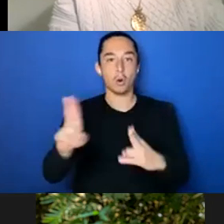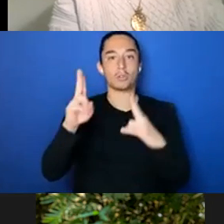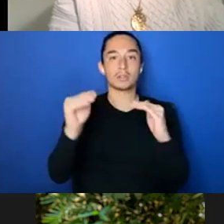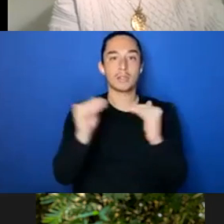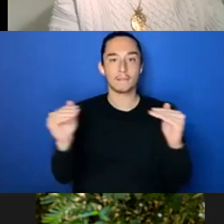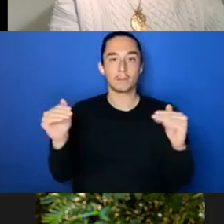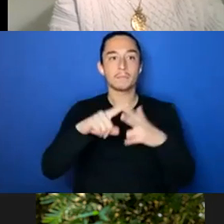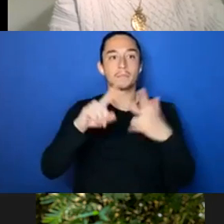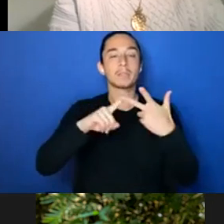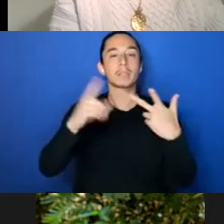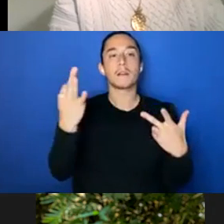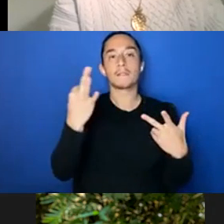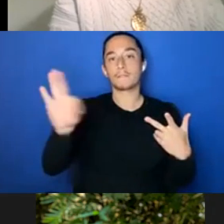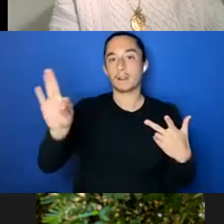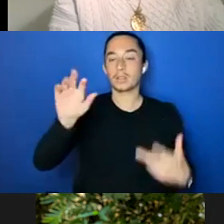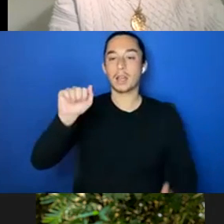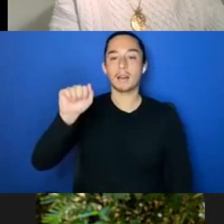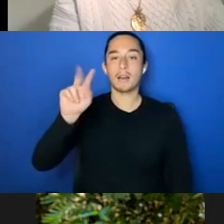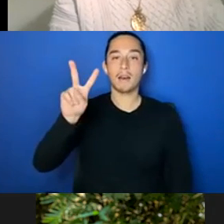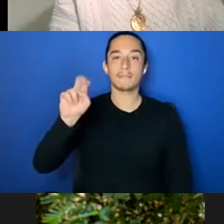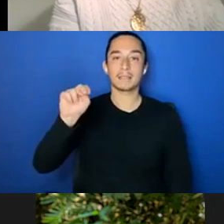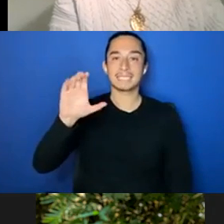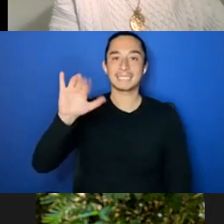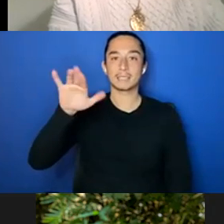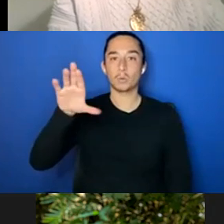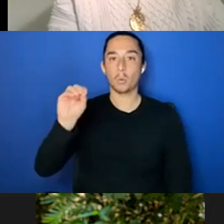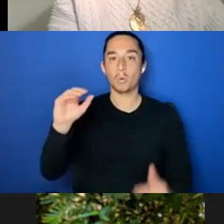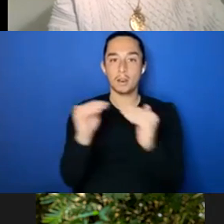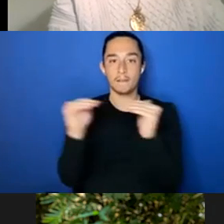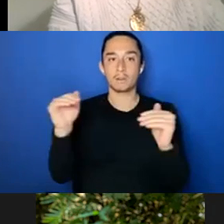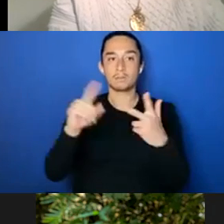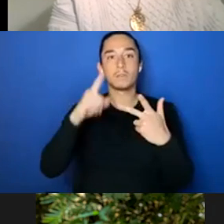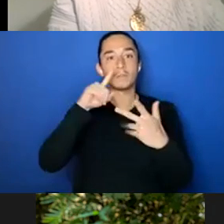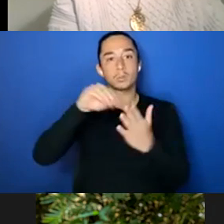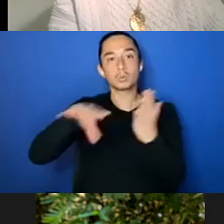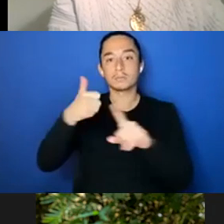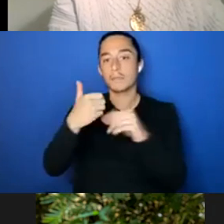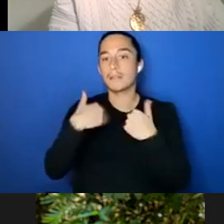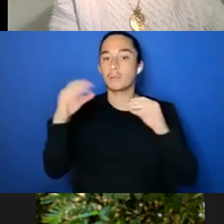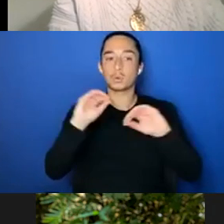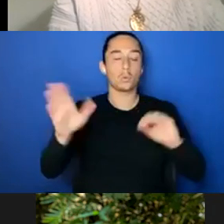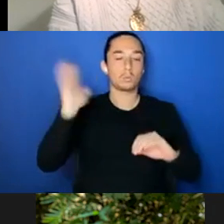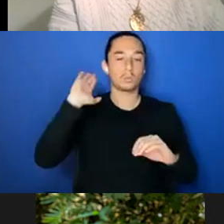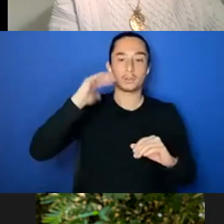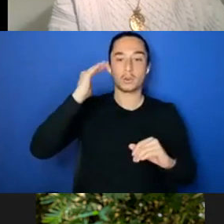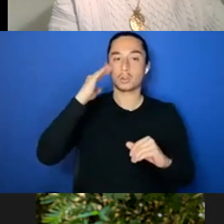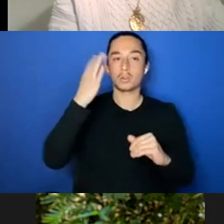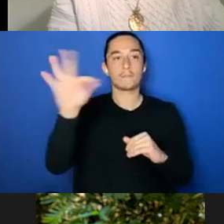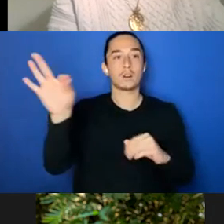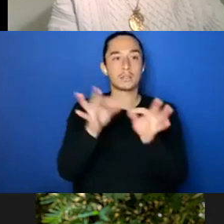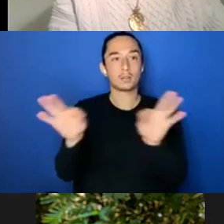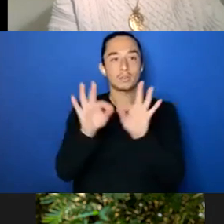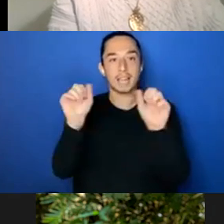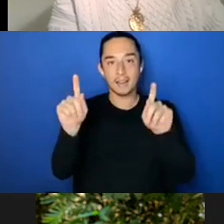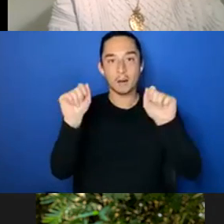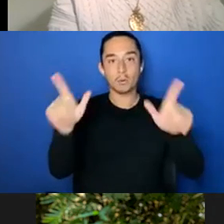a French ab initio level, which is for students who have no previous knowledge of the French language at all, and